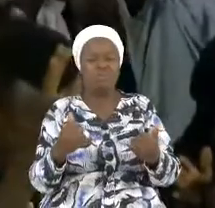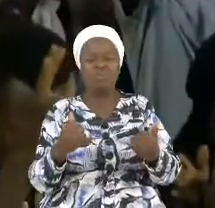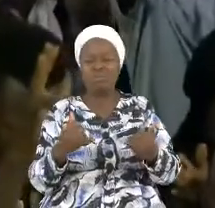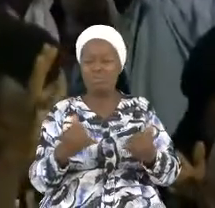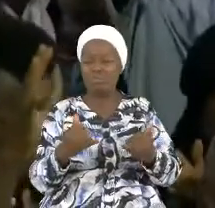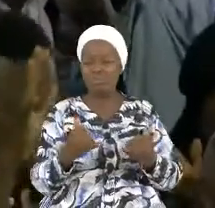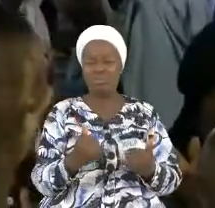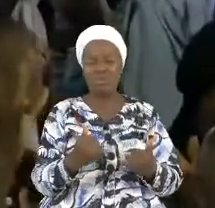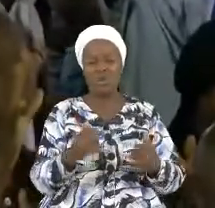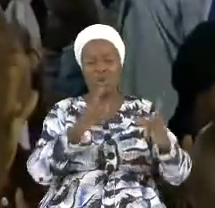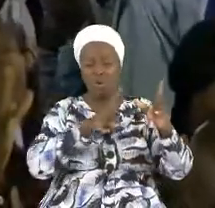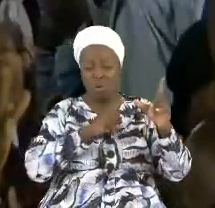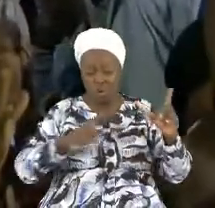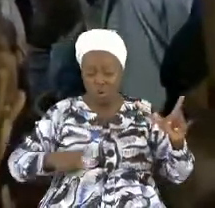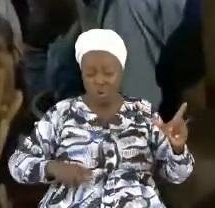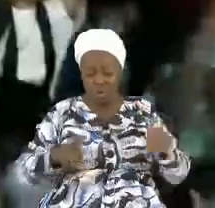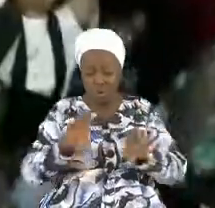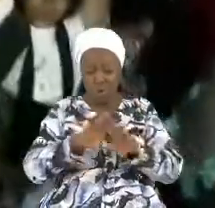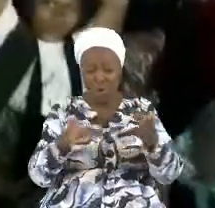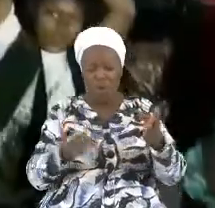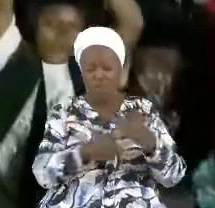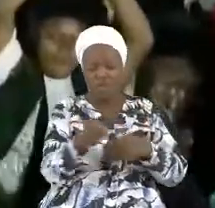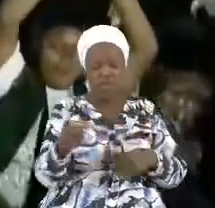Lord, open their blind eyes.